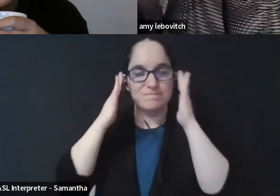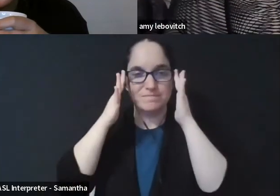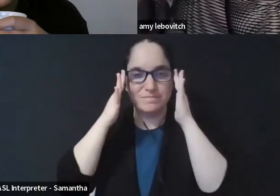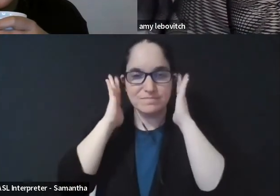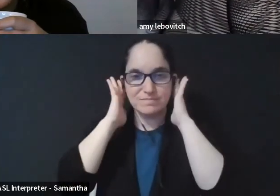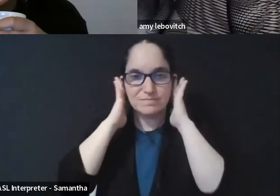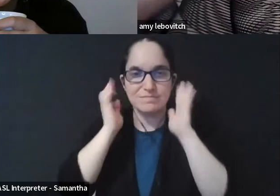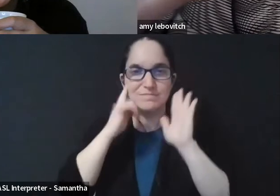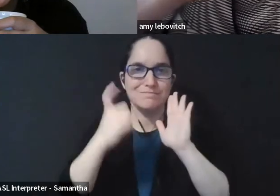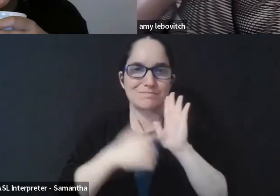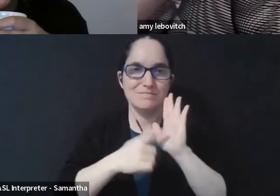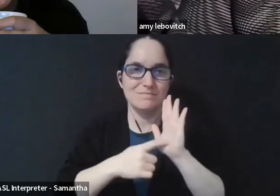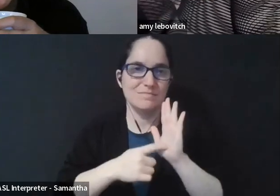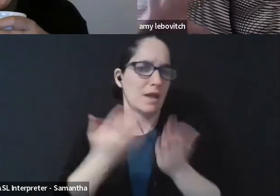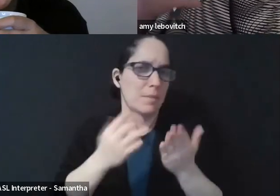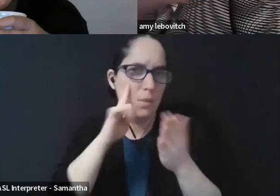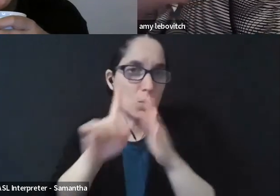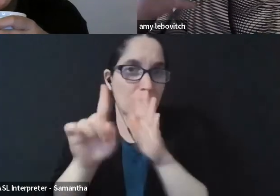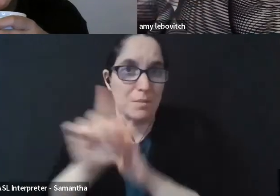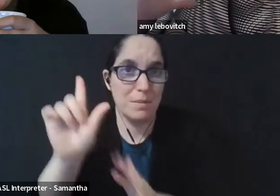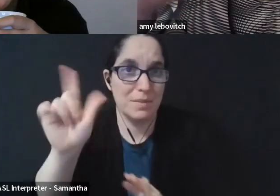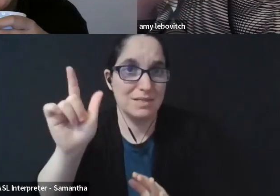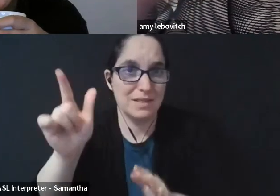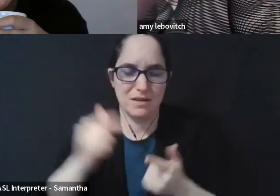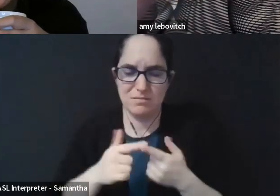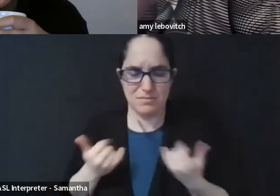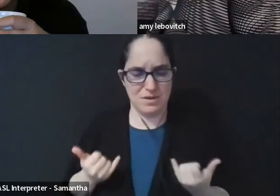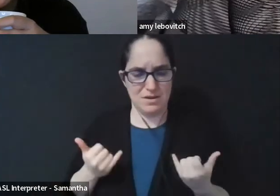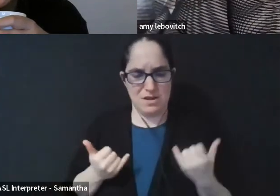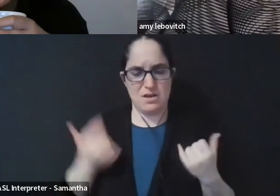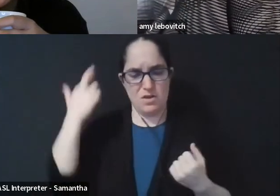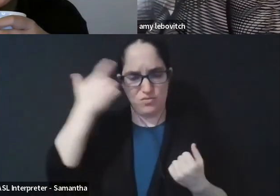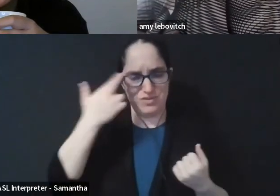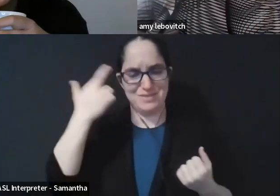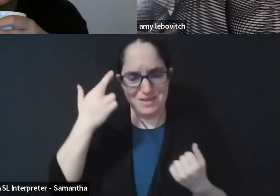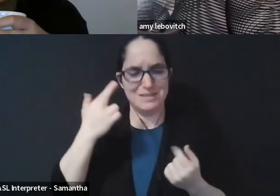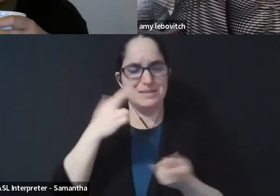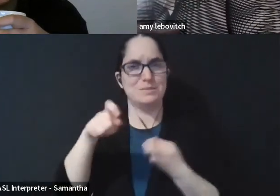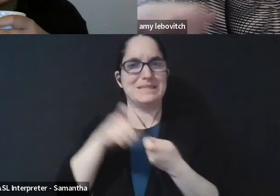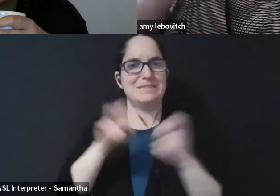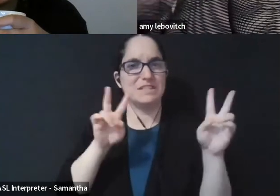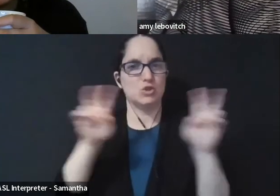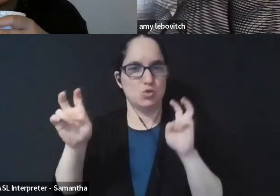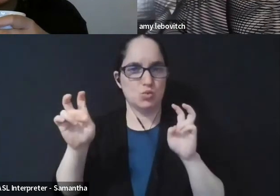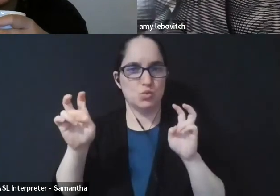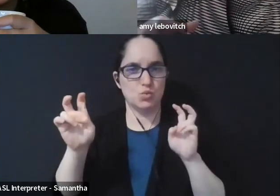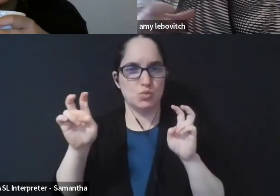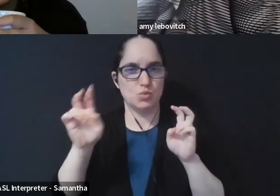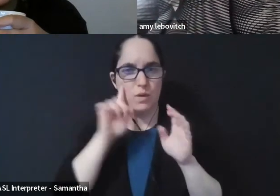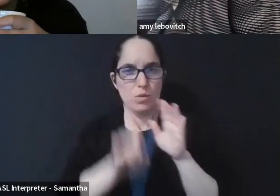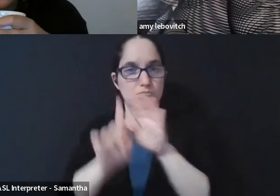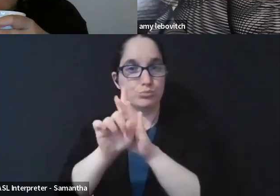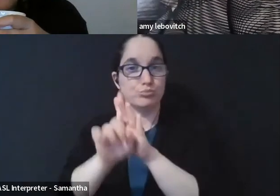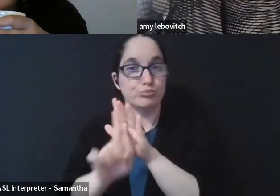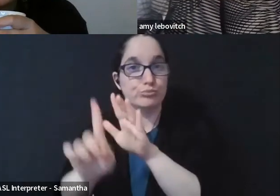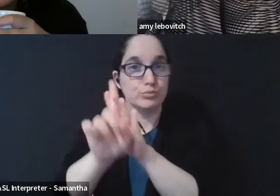is a later question, but has really highlighted for me some of the issues that come up